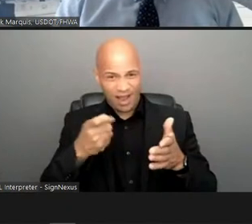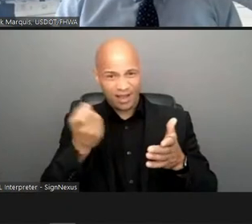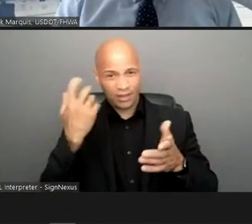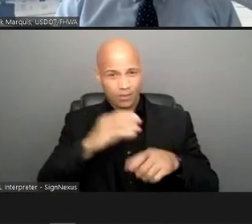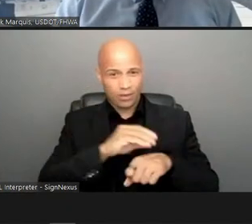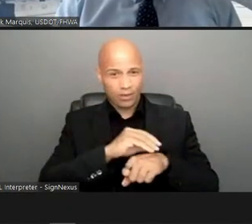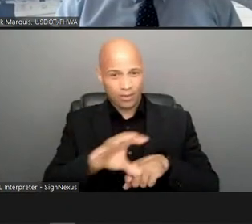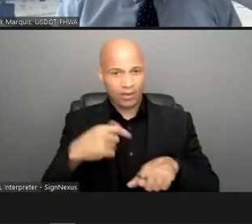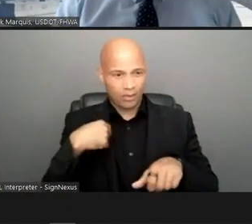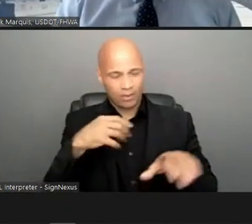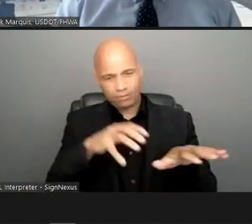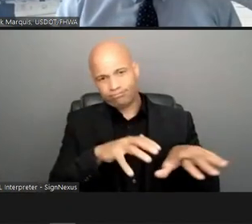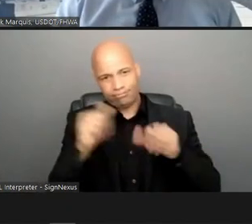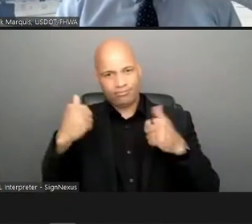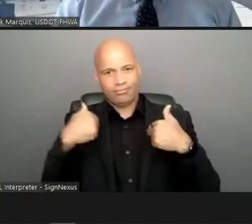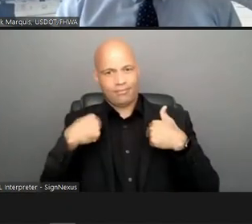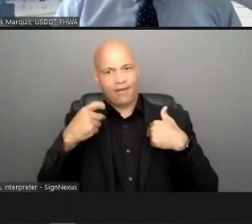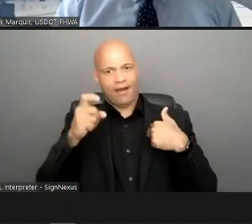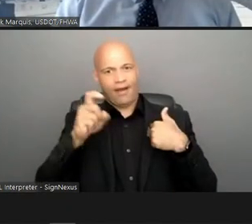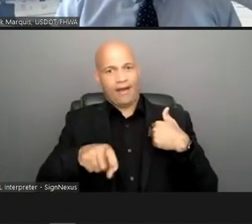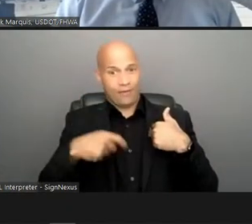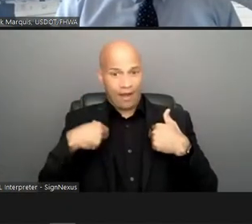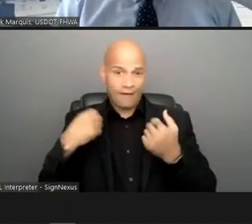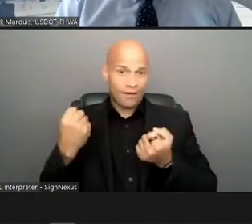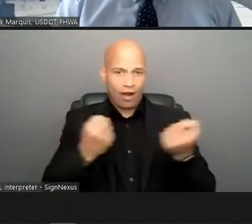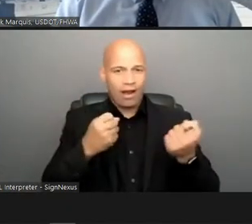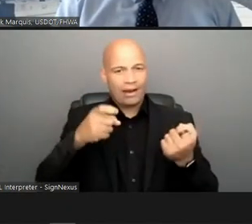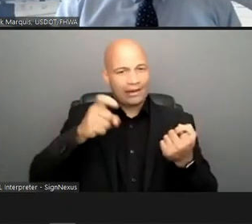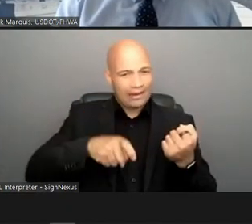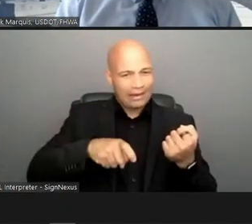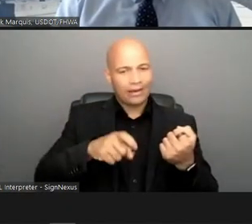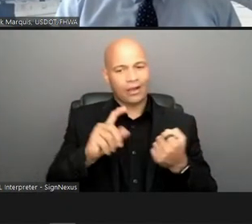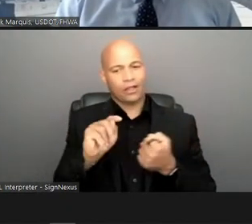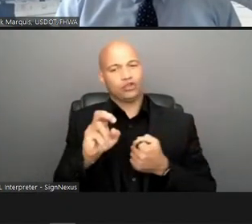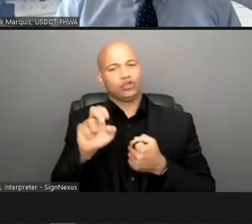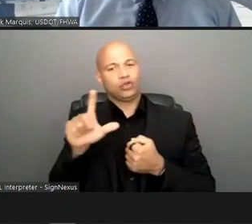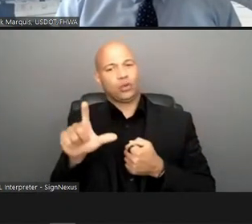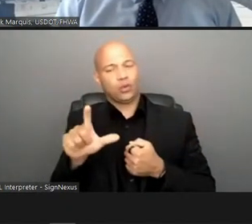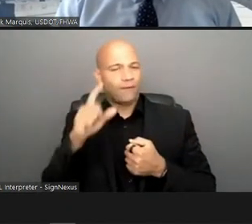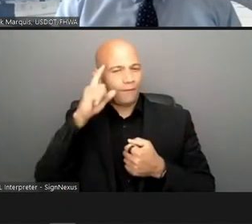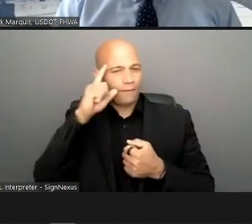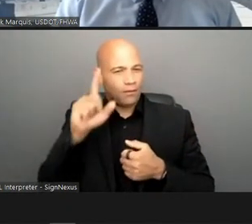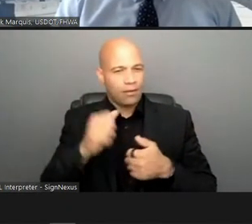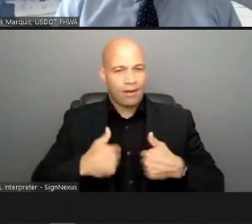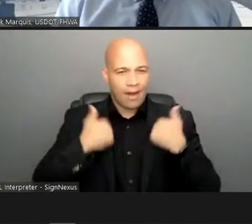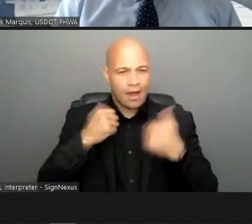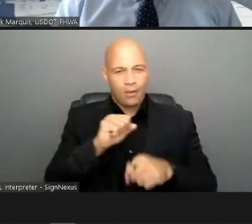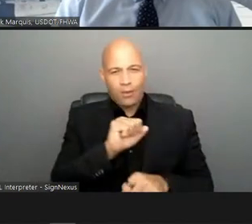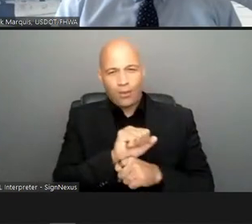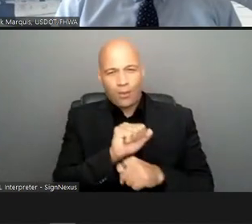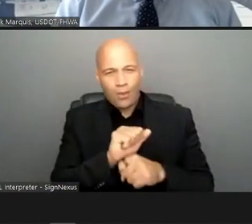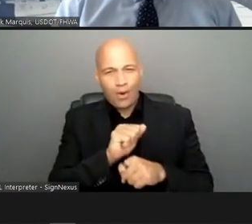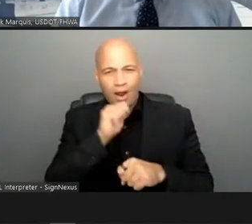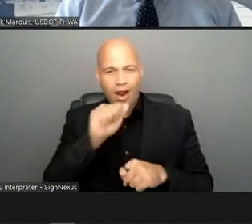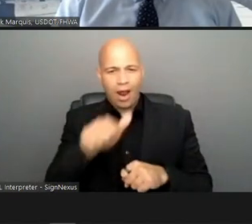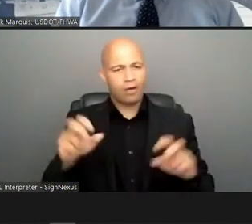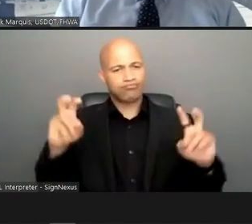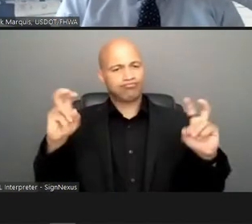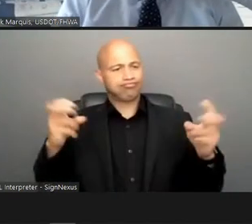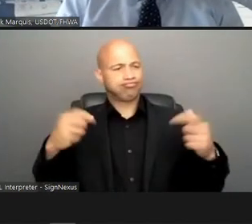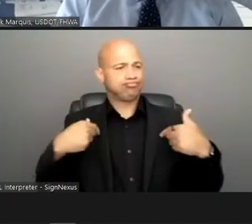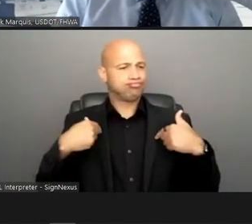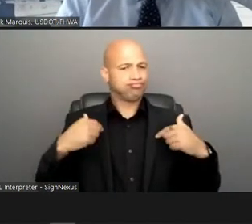push me out of my home I have a car because I need a car it is a tool I need for my work and life I don't have it because it's a status symbol